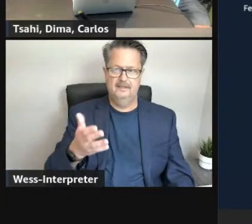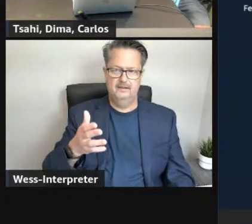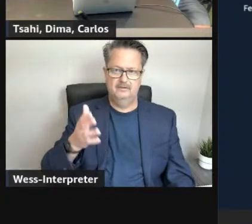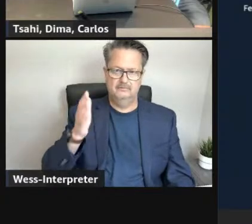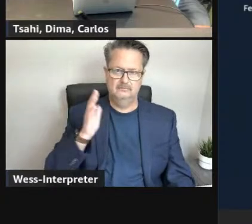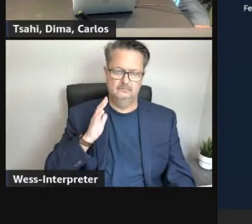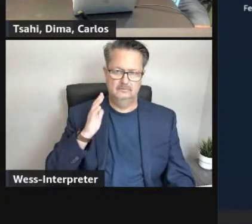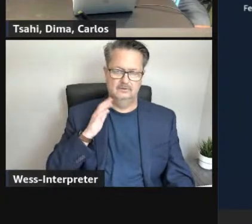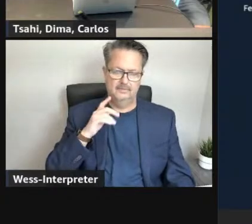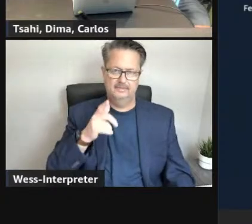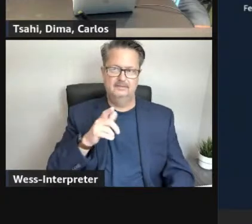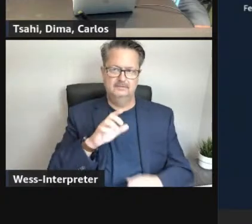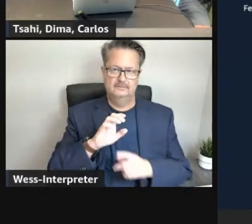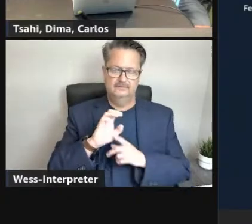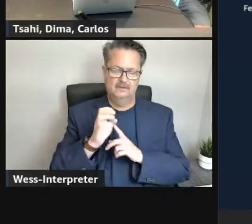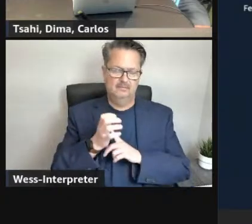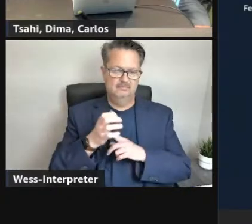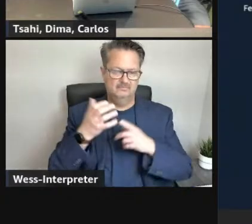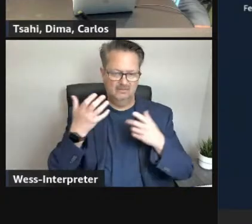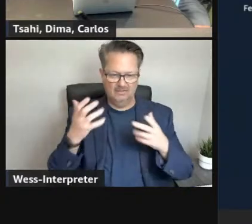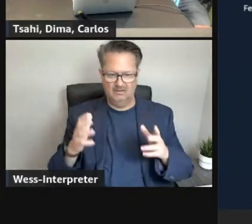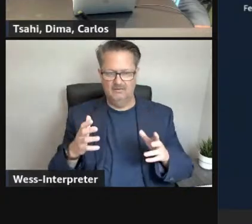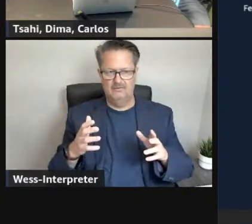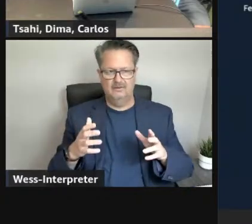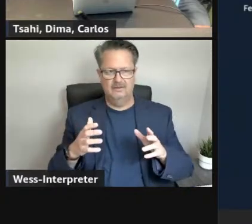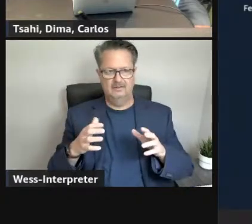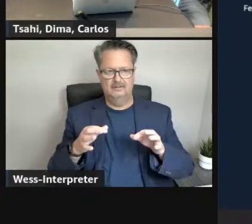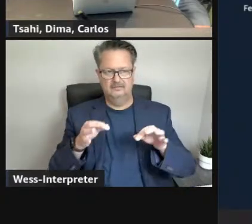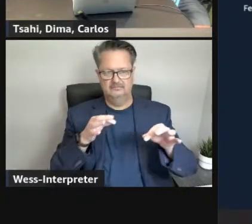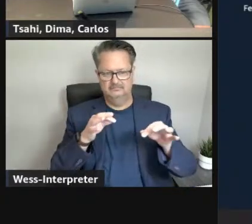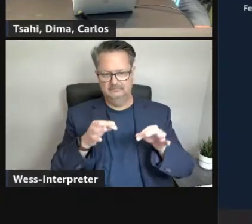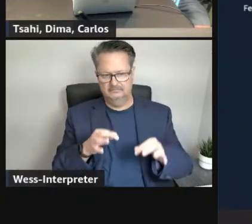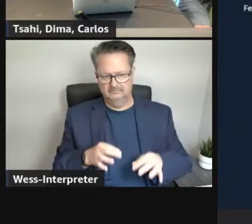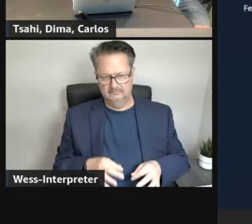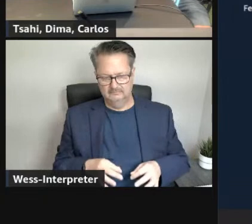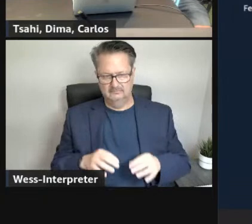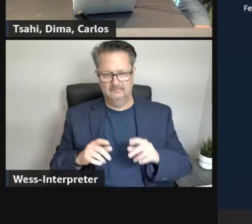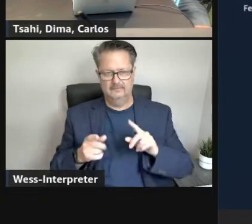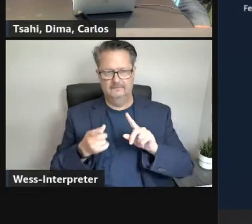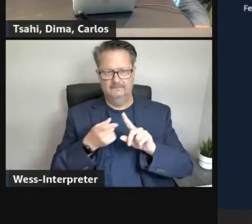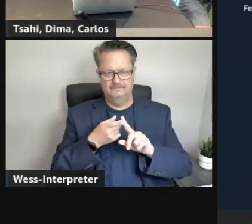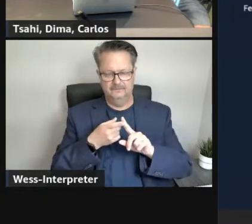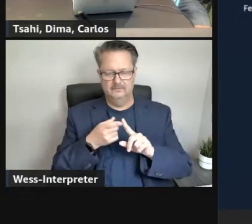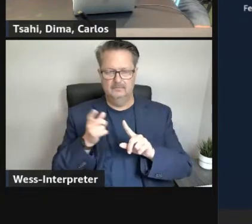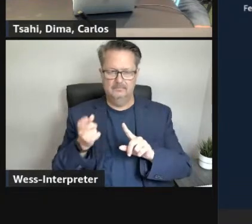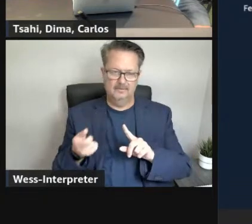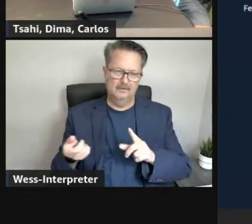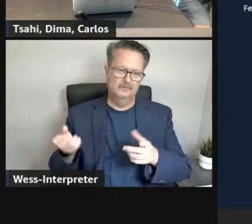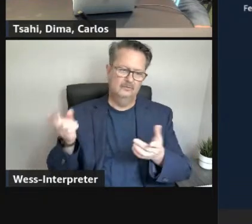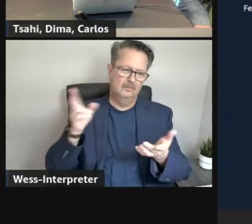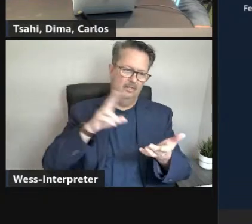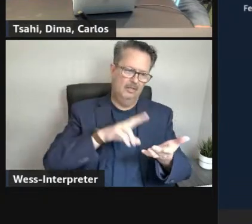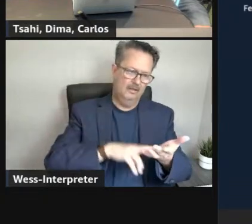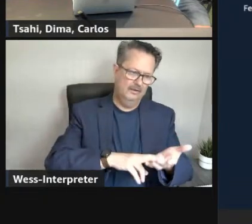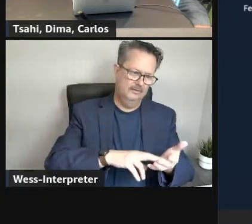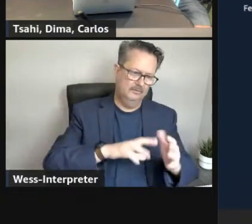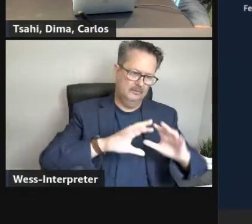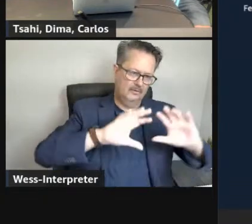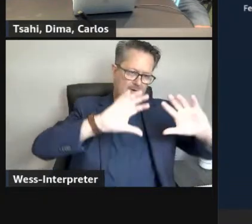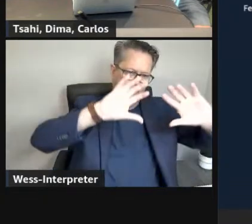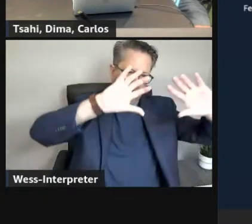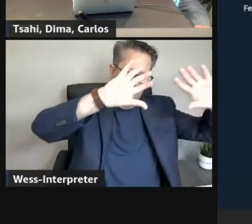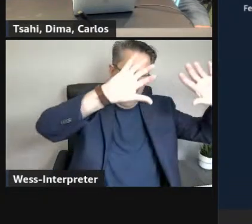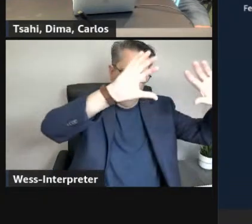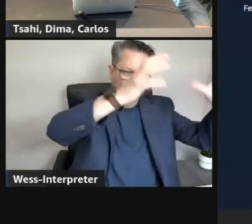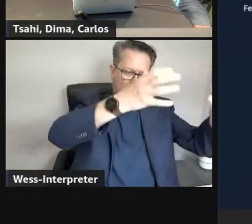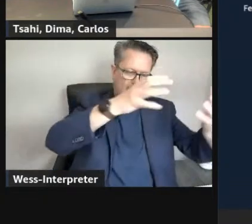this environment is already initialized, and the first step, I need to, once logged into Cloud9 ID, use the terminal and execute the